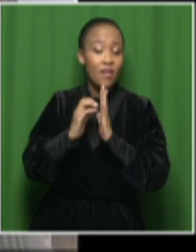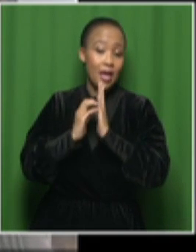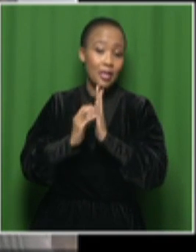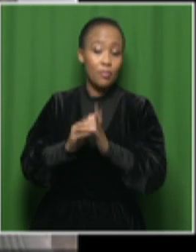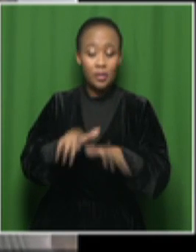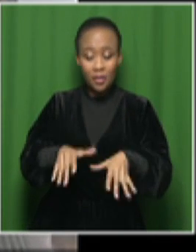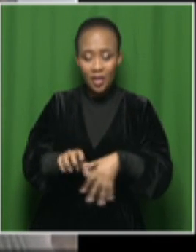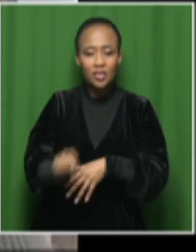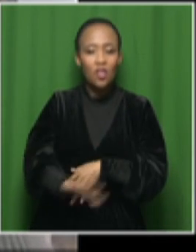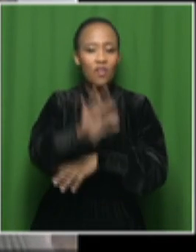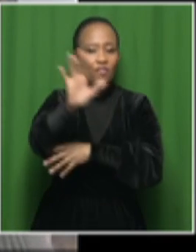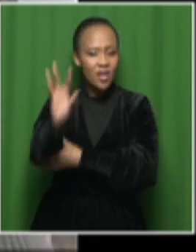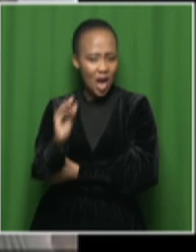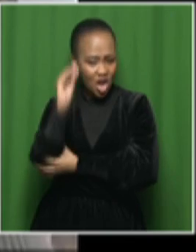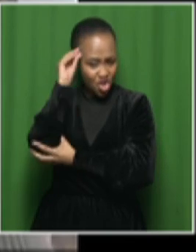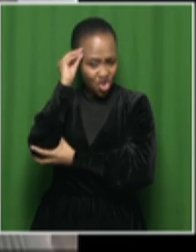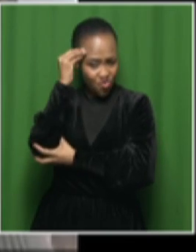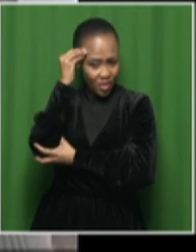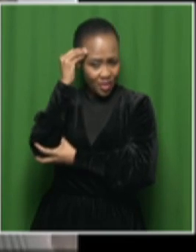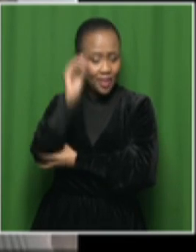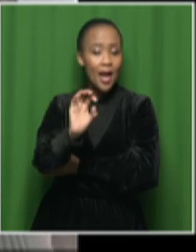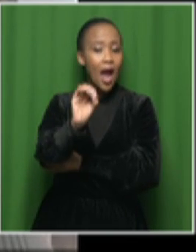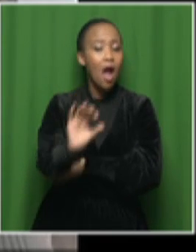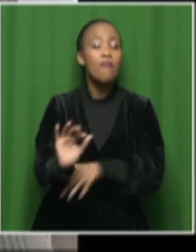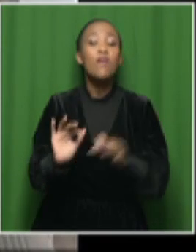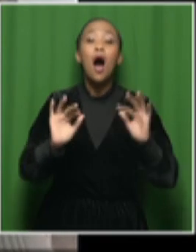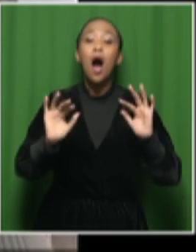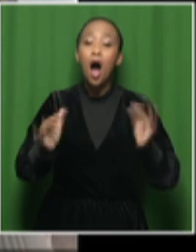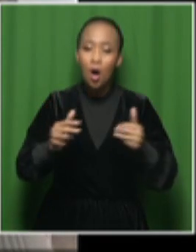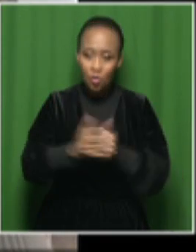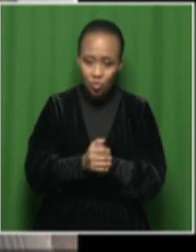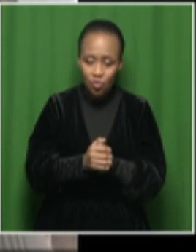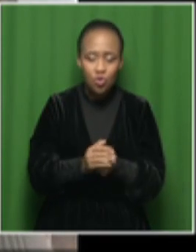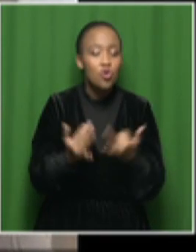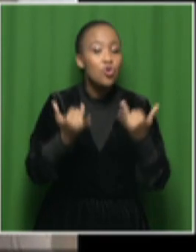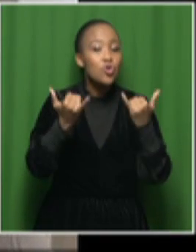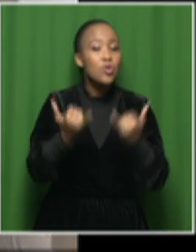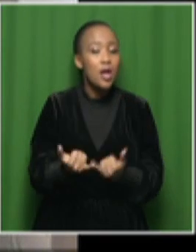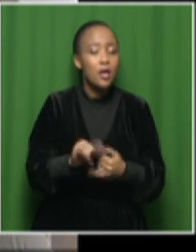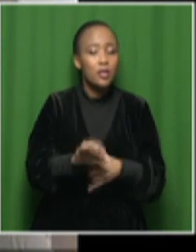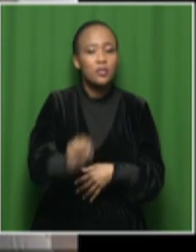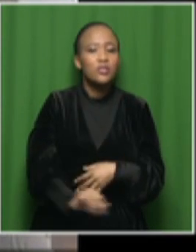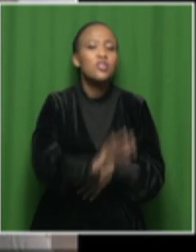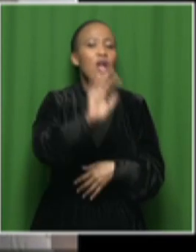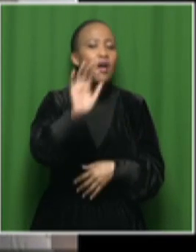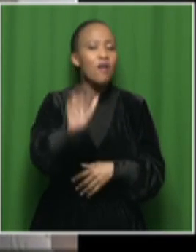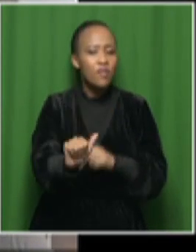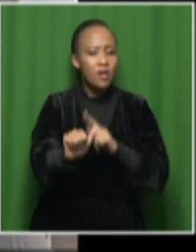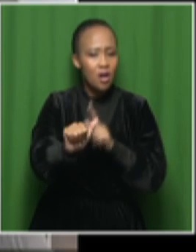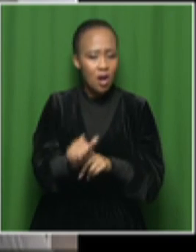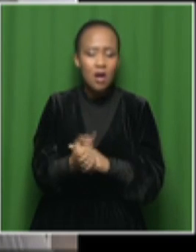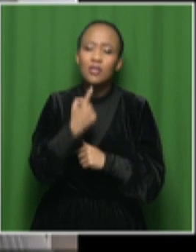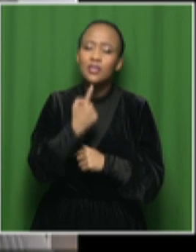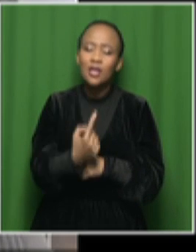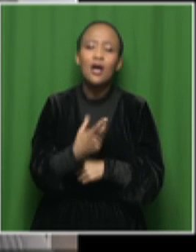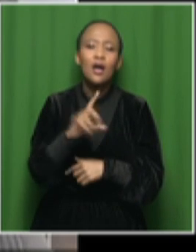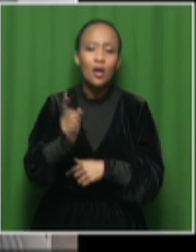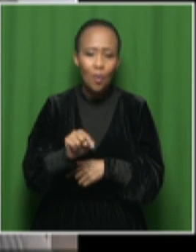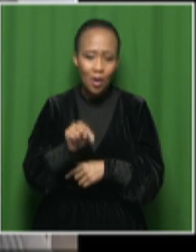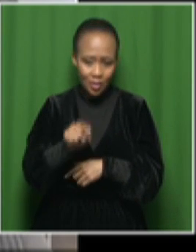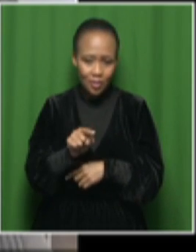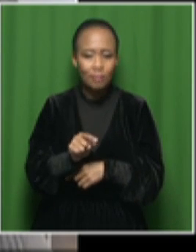Africa that today you have South Africans have often defined left-wing or